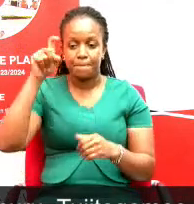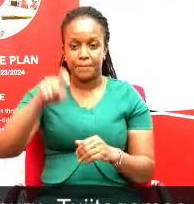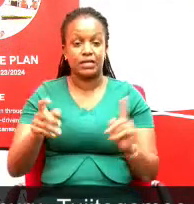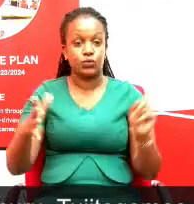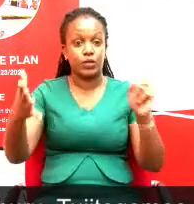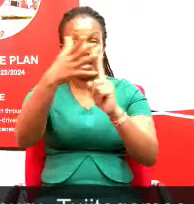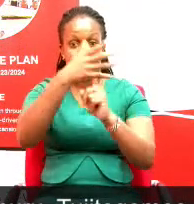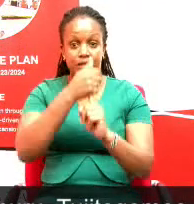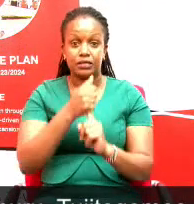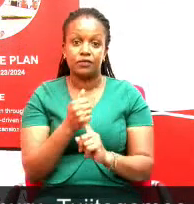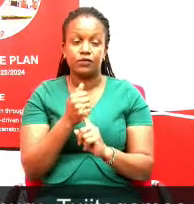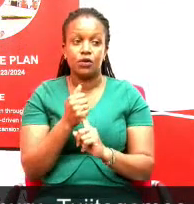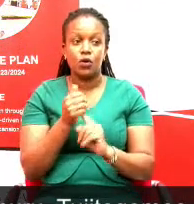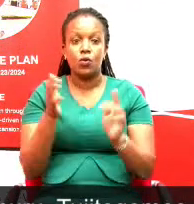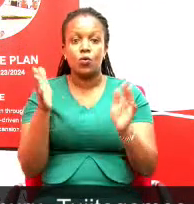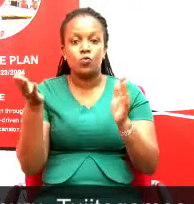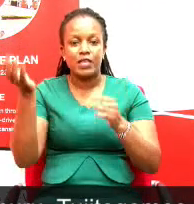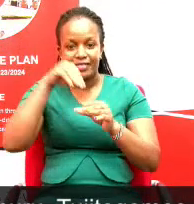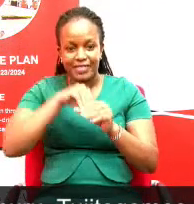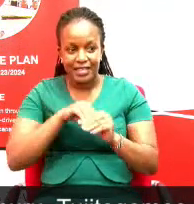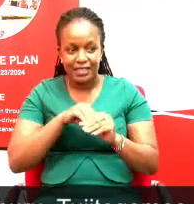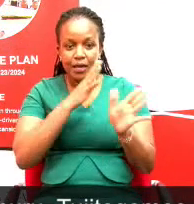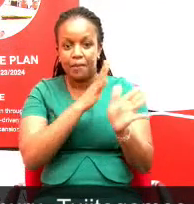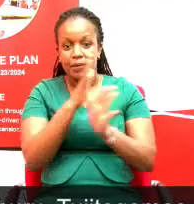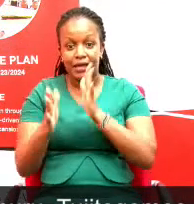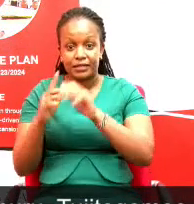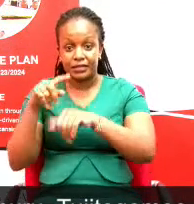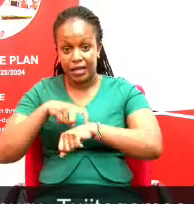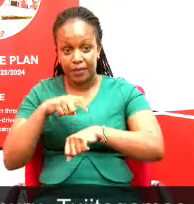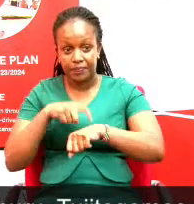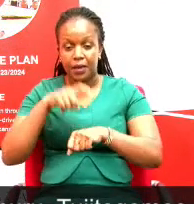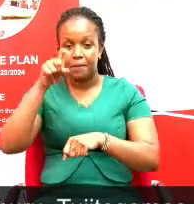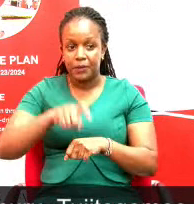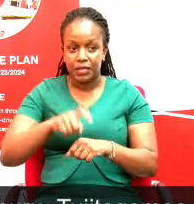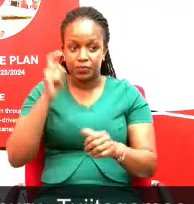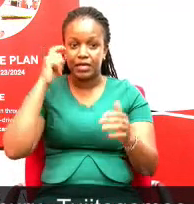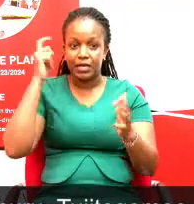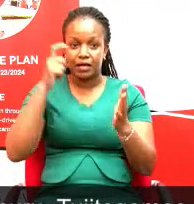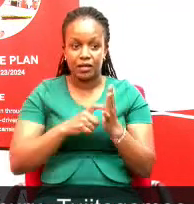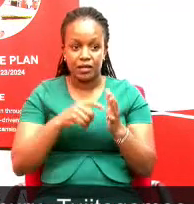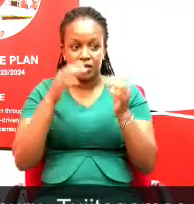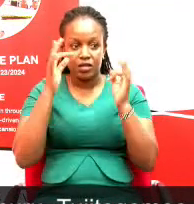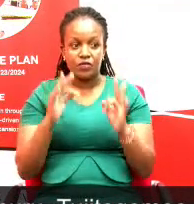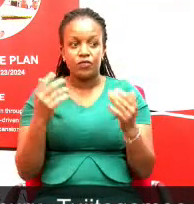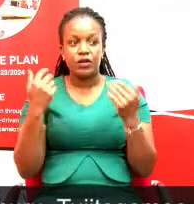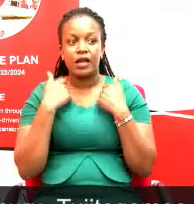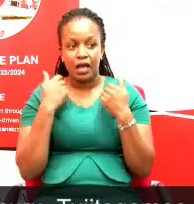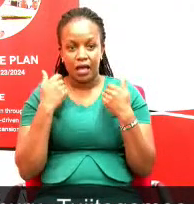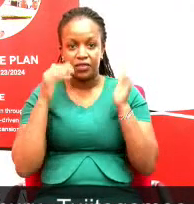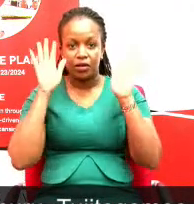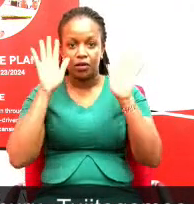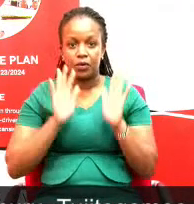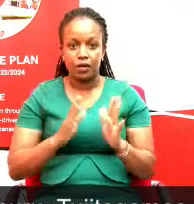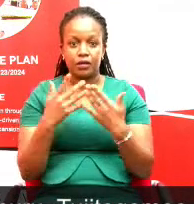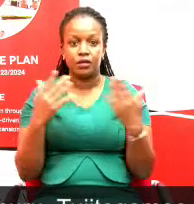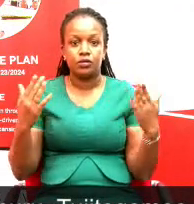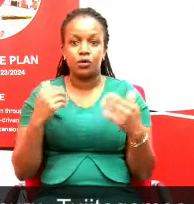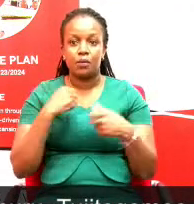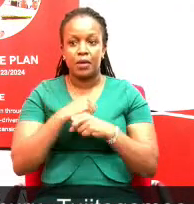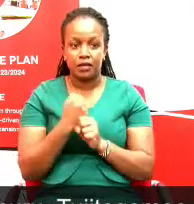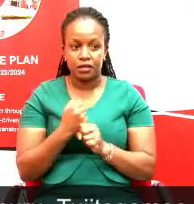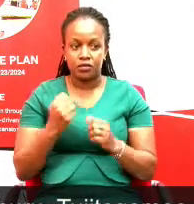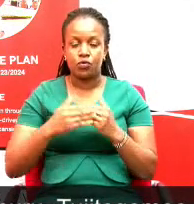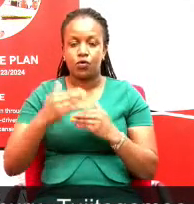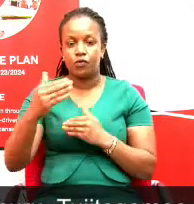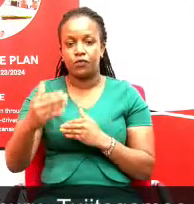achieve within the settled time can only be realized if we have the necessary oil to make it move. And that can